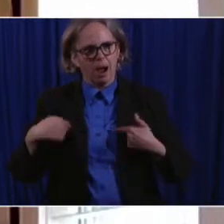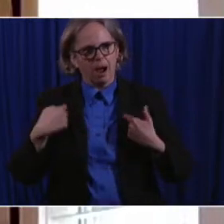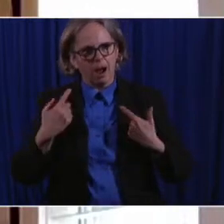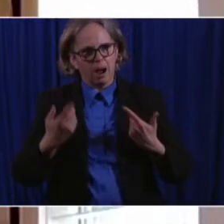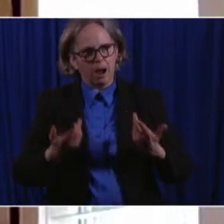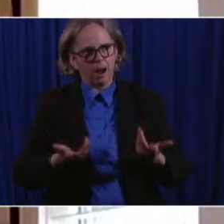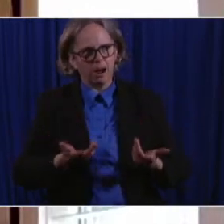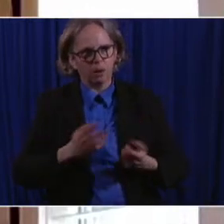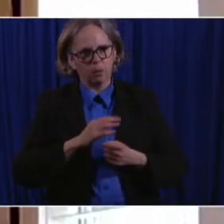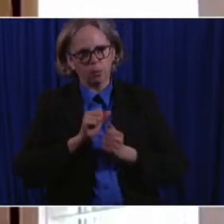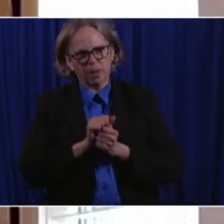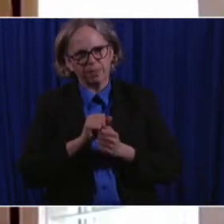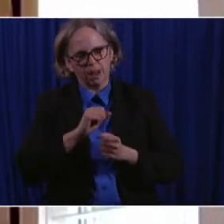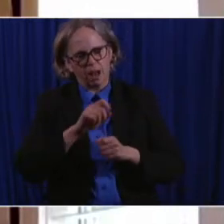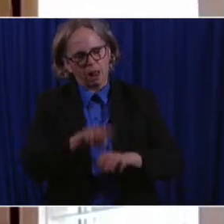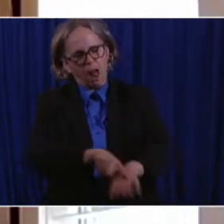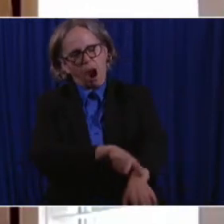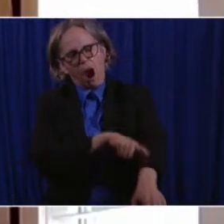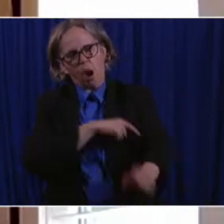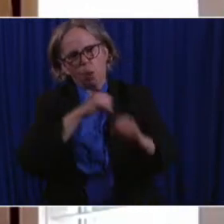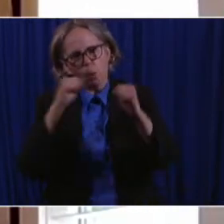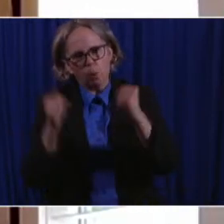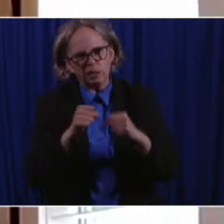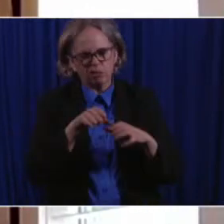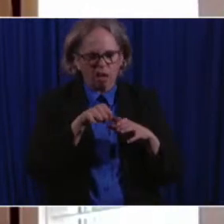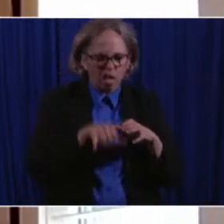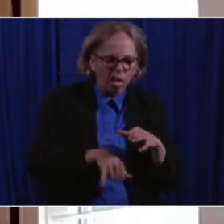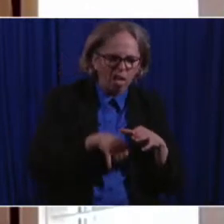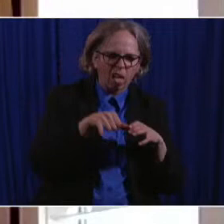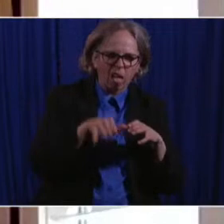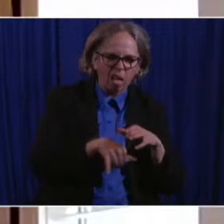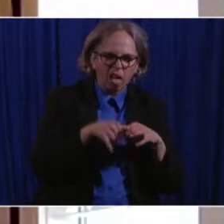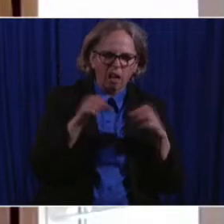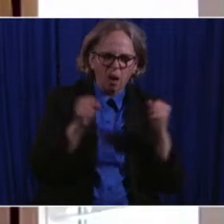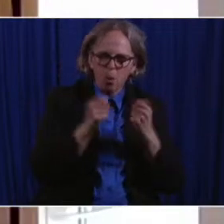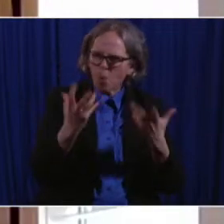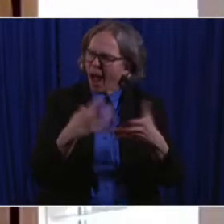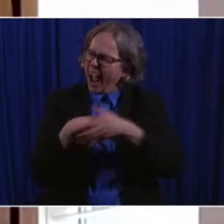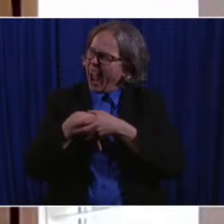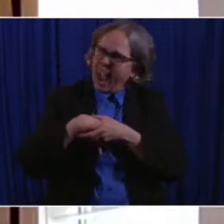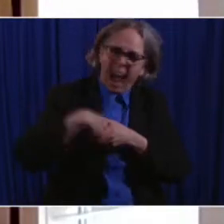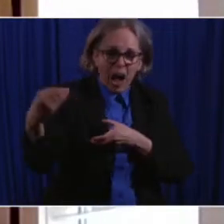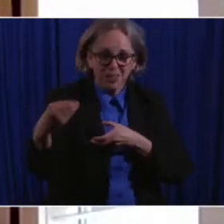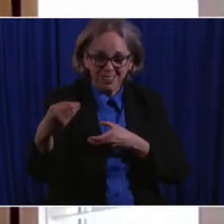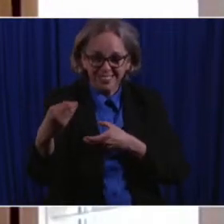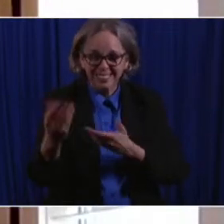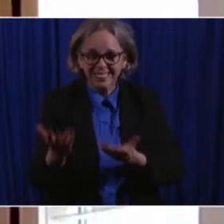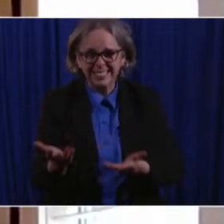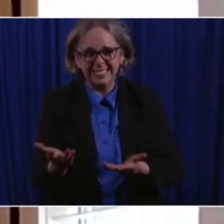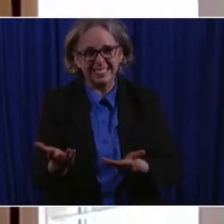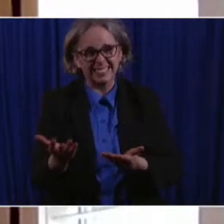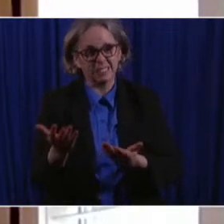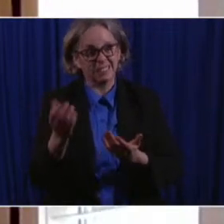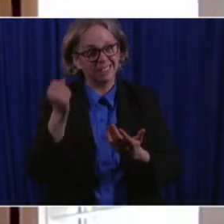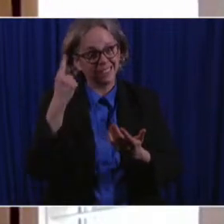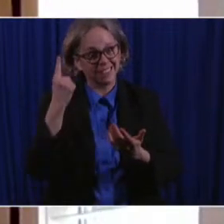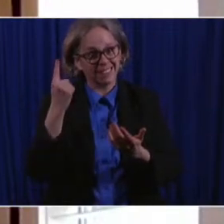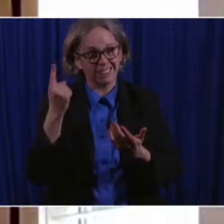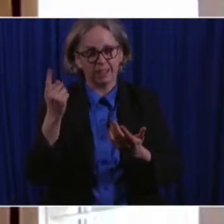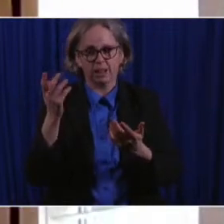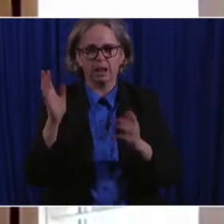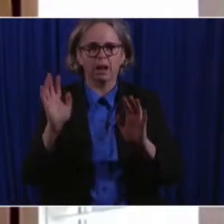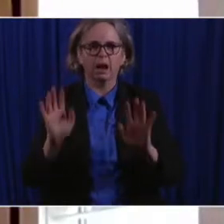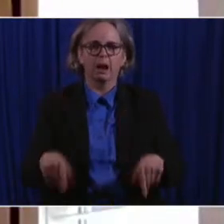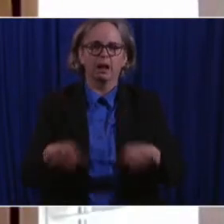really tempt us, though, to lower our guard. Now, there's no doubt we're getting closer to victory every day. As the governor shared,